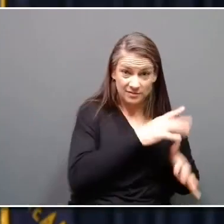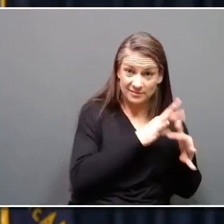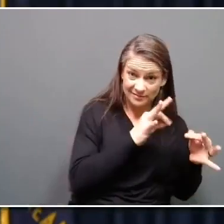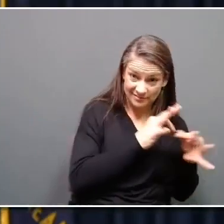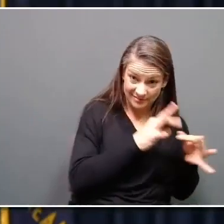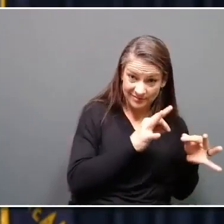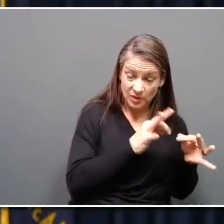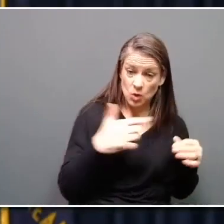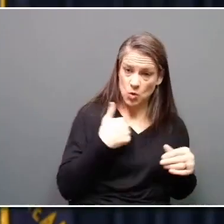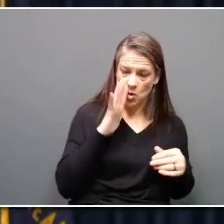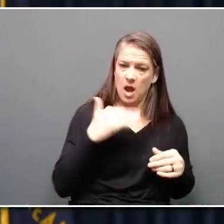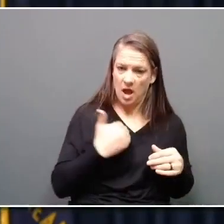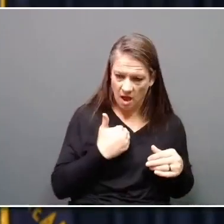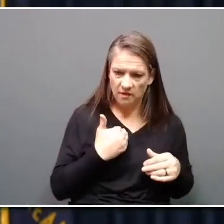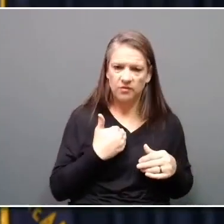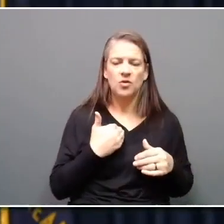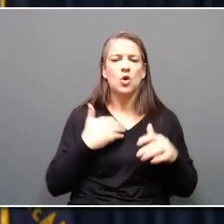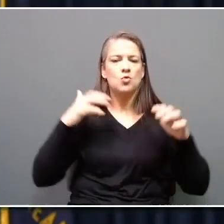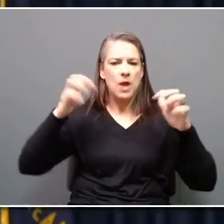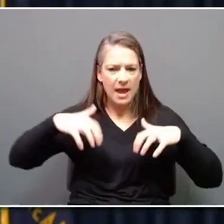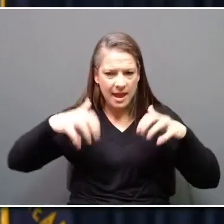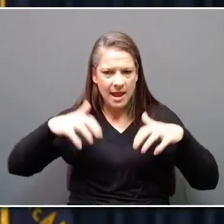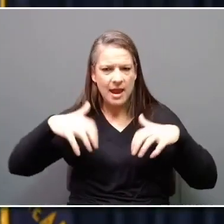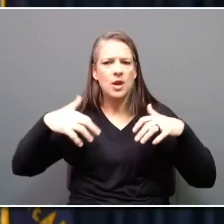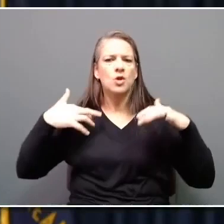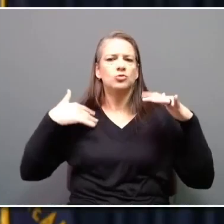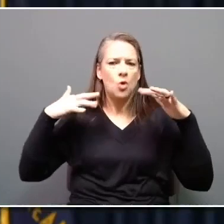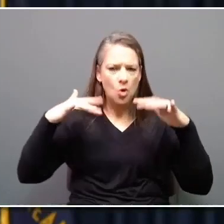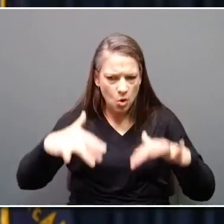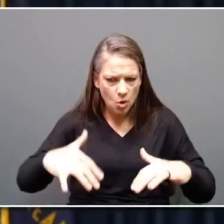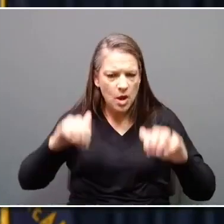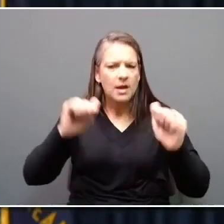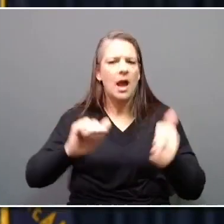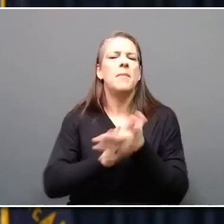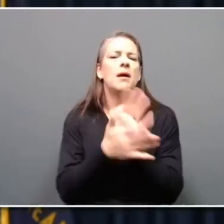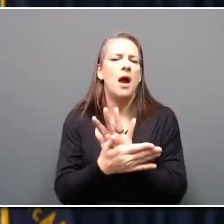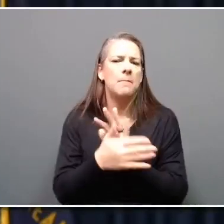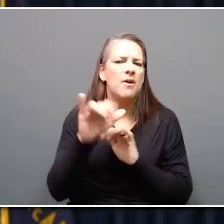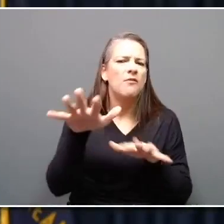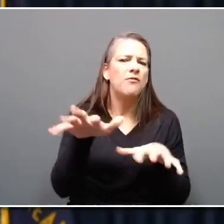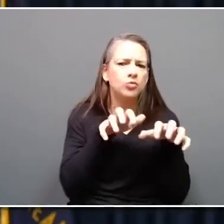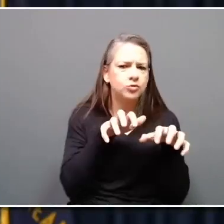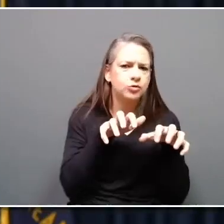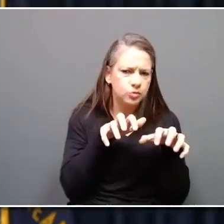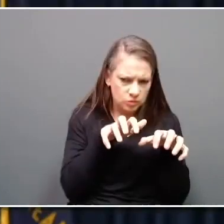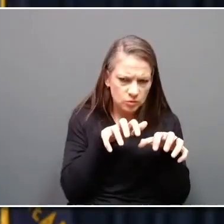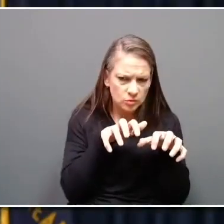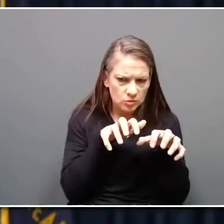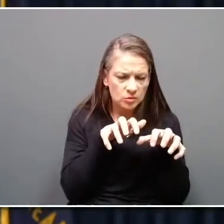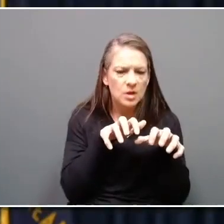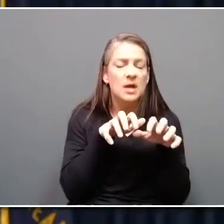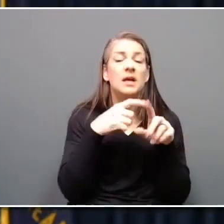begin today, this afternoon, early evening, and continue into Friday morning. That will be followed by sub-zero